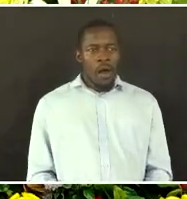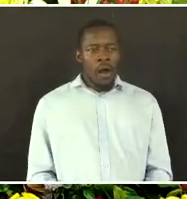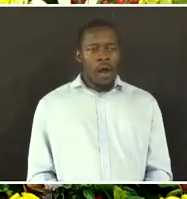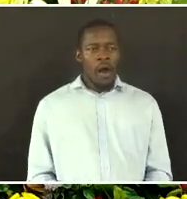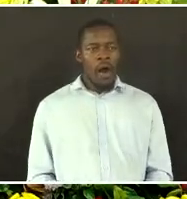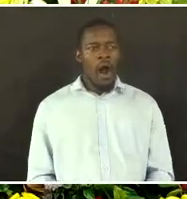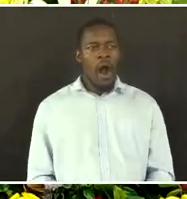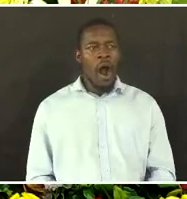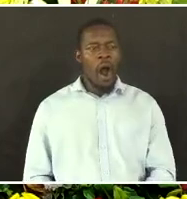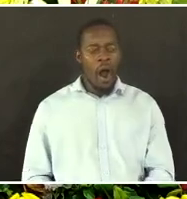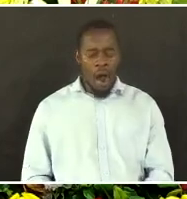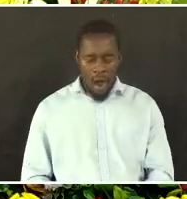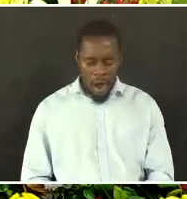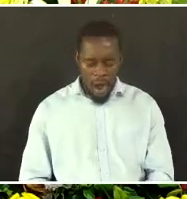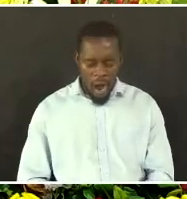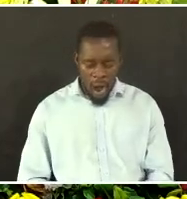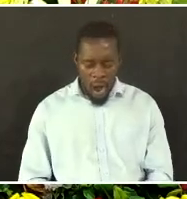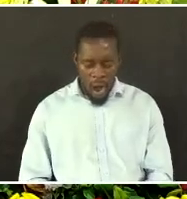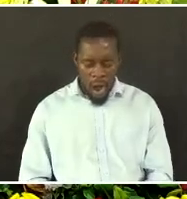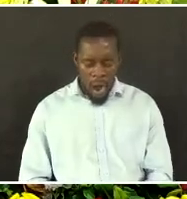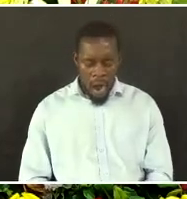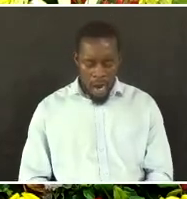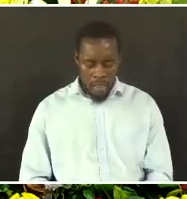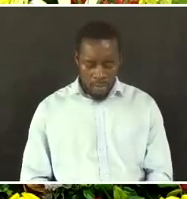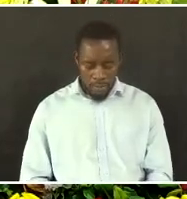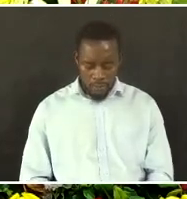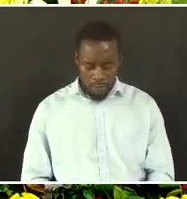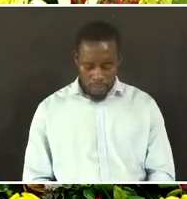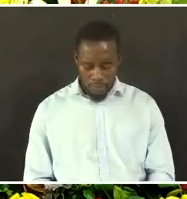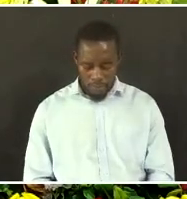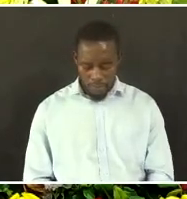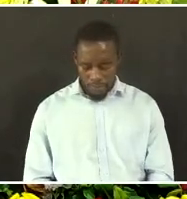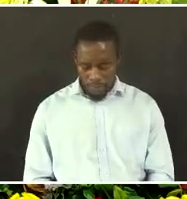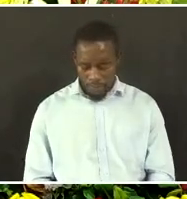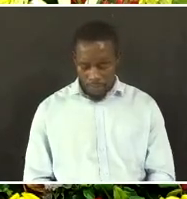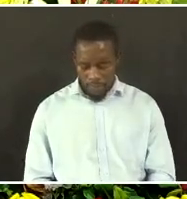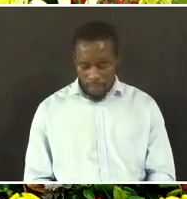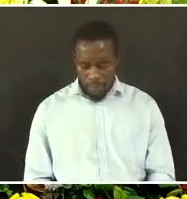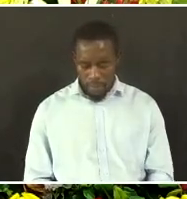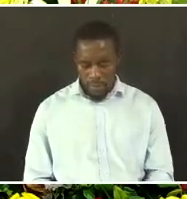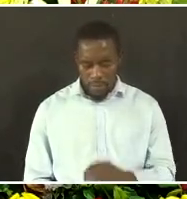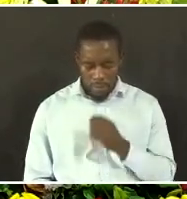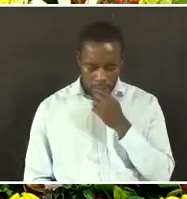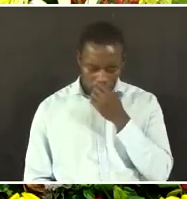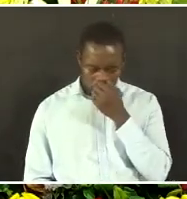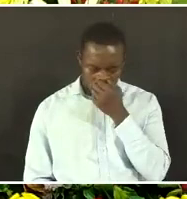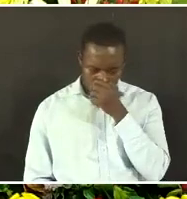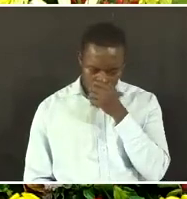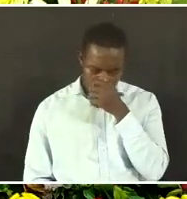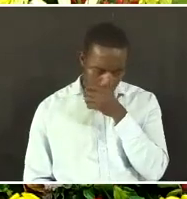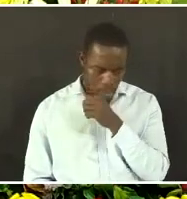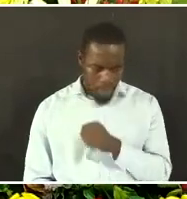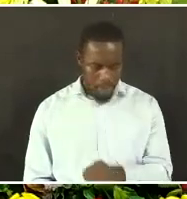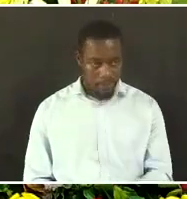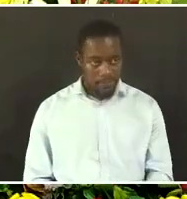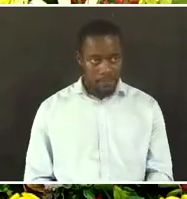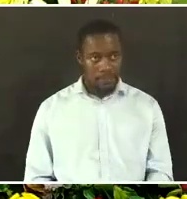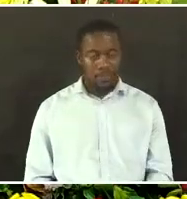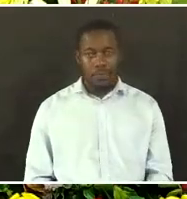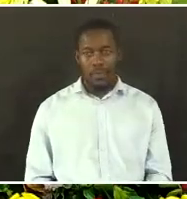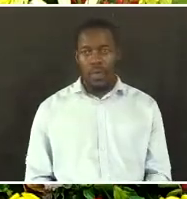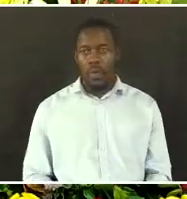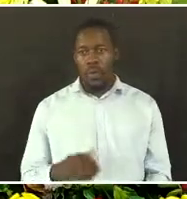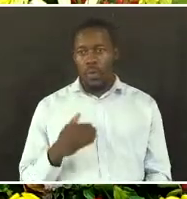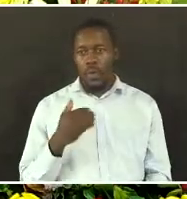roles. Some of the roles look similar to us. We want to see the scope of hospital chaplaincy and how do we